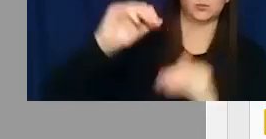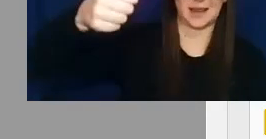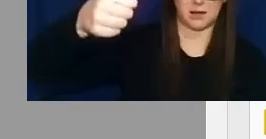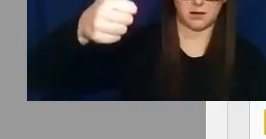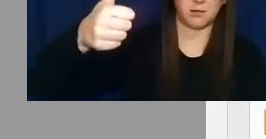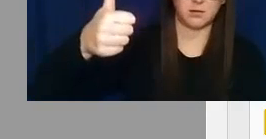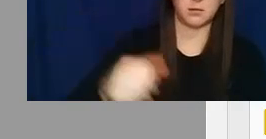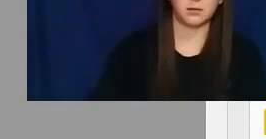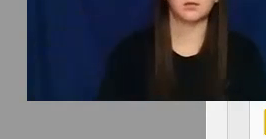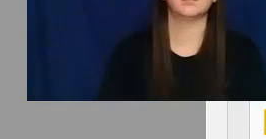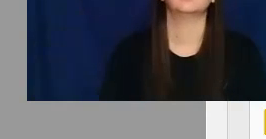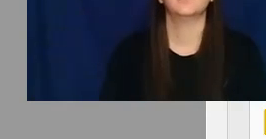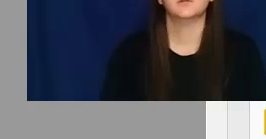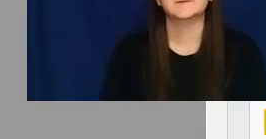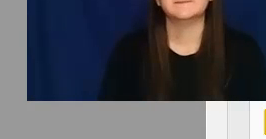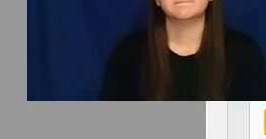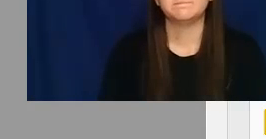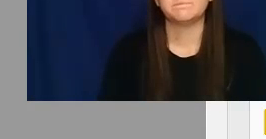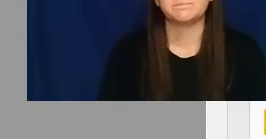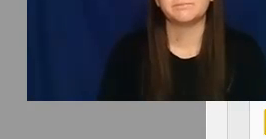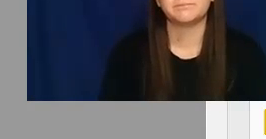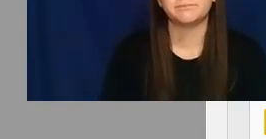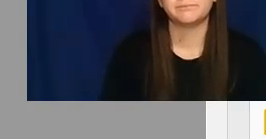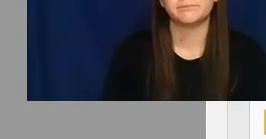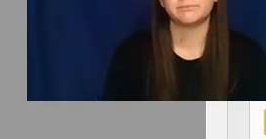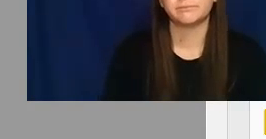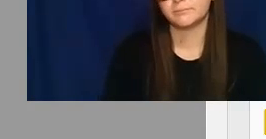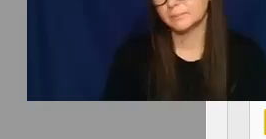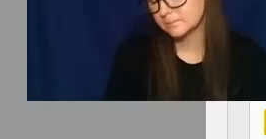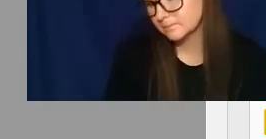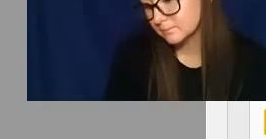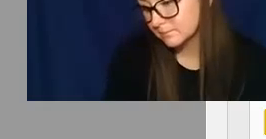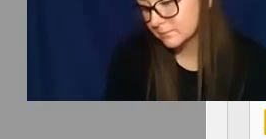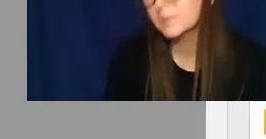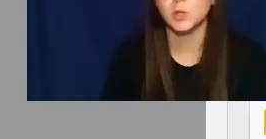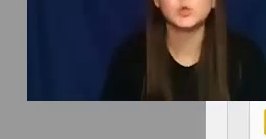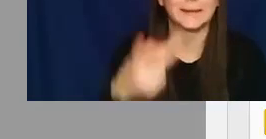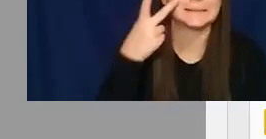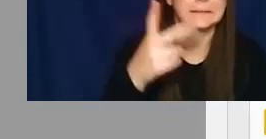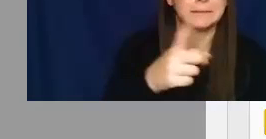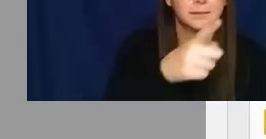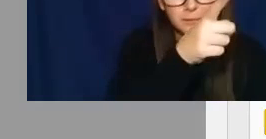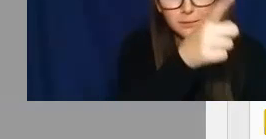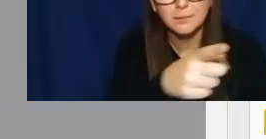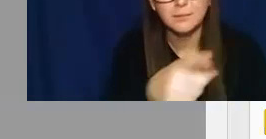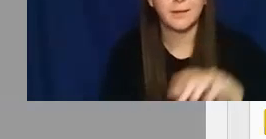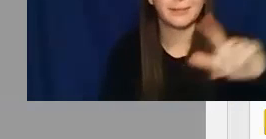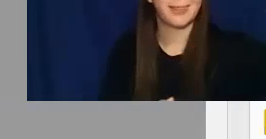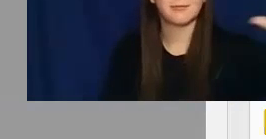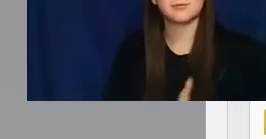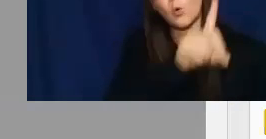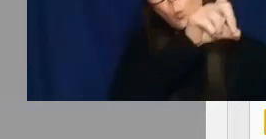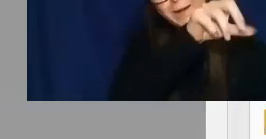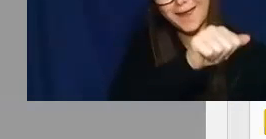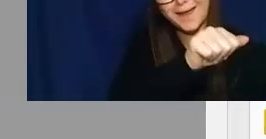periodic table, just with the A elements, all the way in the far left, you see Roman numeral 1A. Next column in,